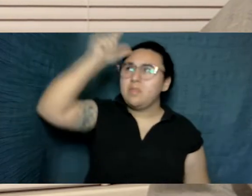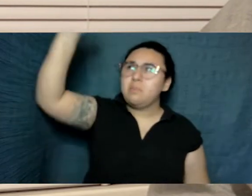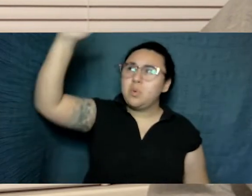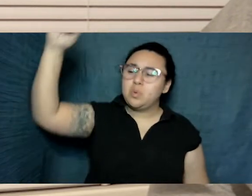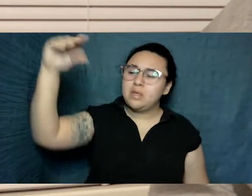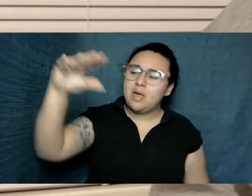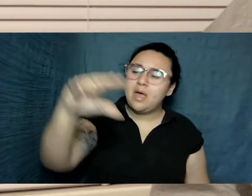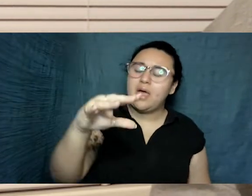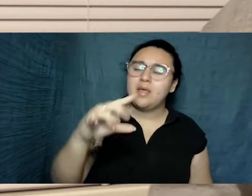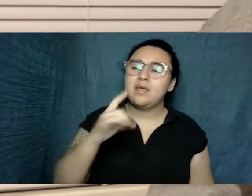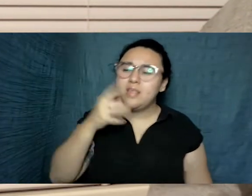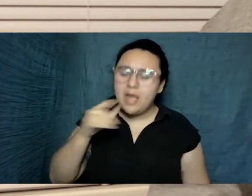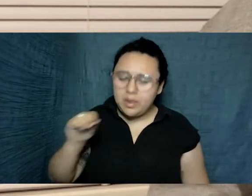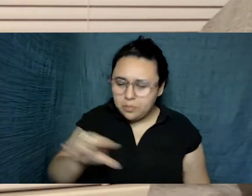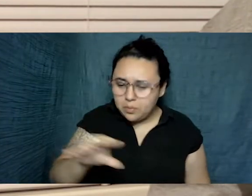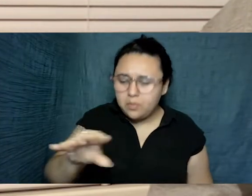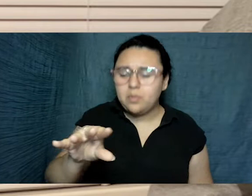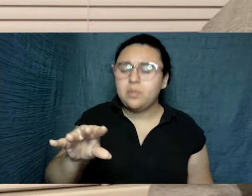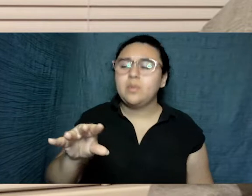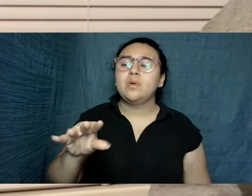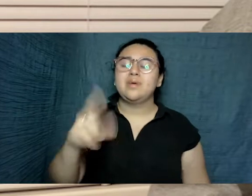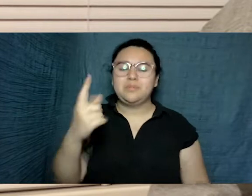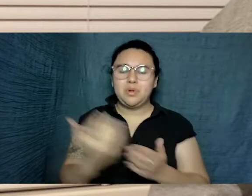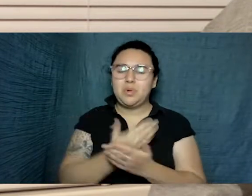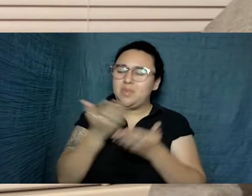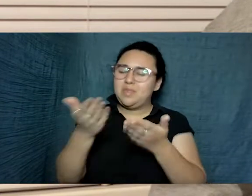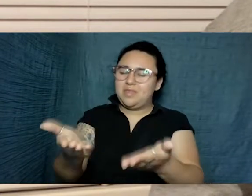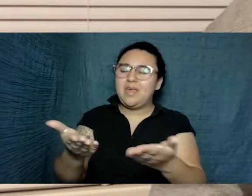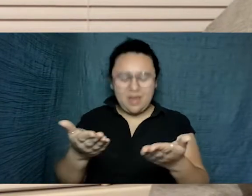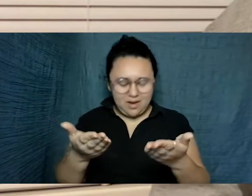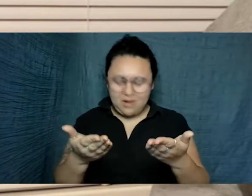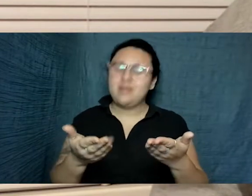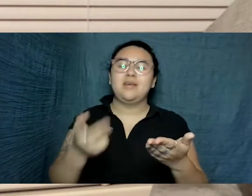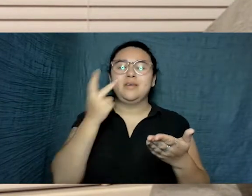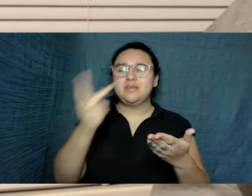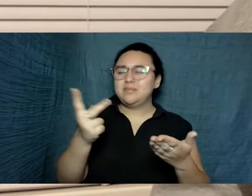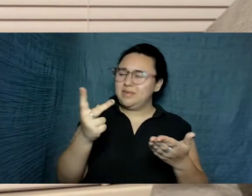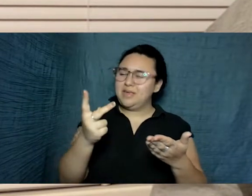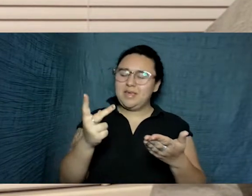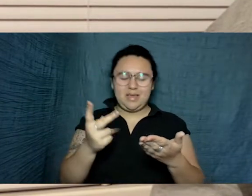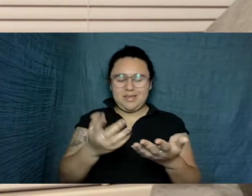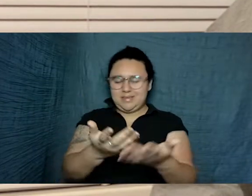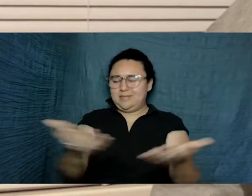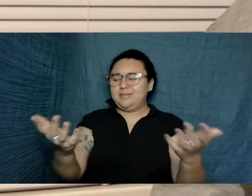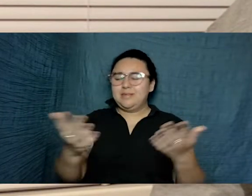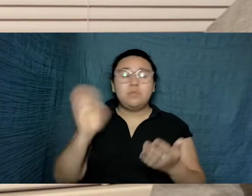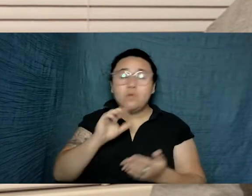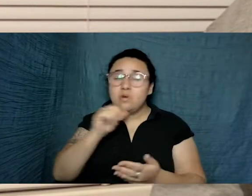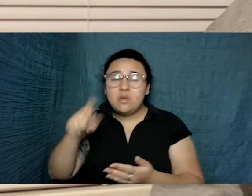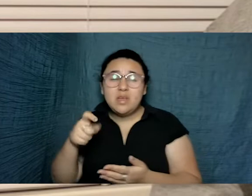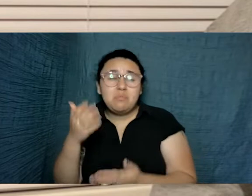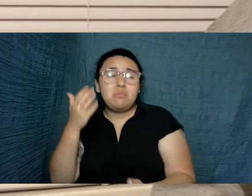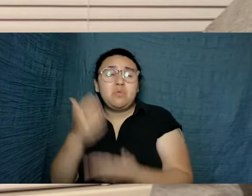his video camera lens. Something new there, the recording device. The insurgency paymasters had never before required proof of